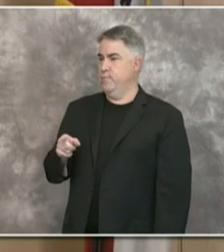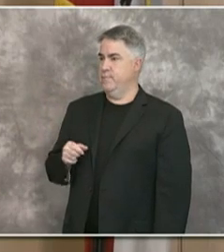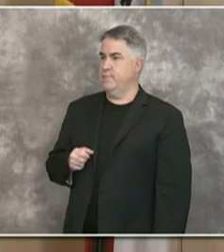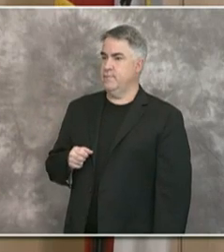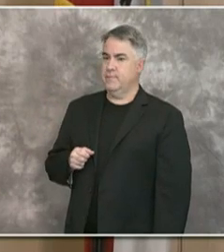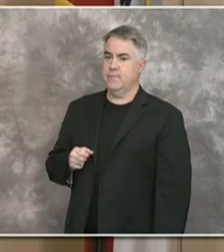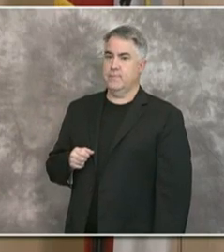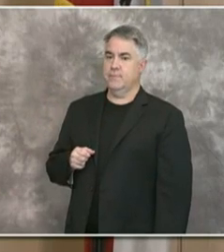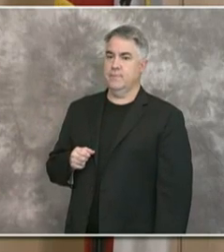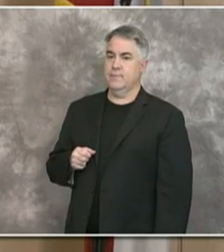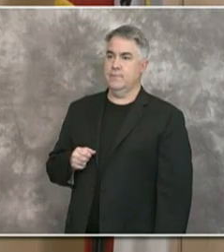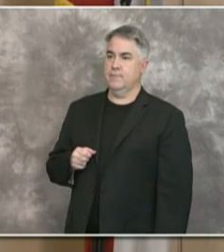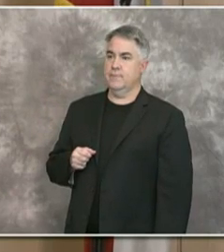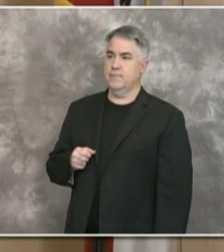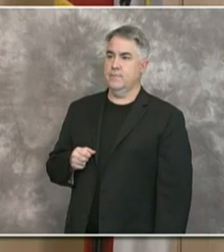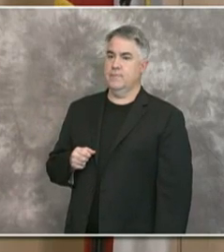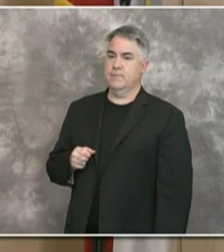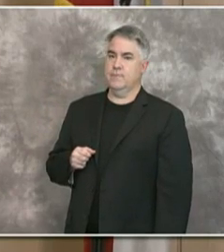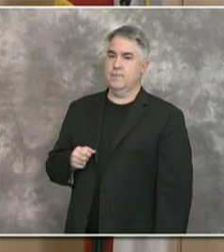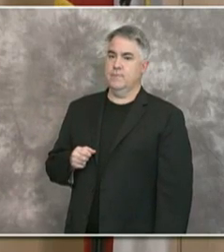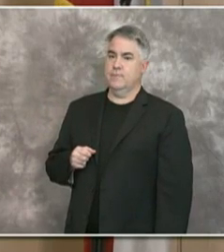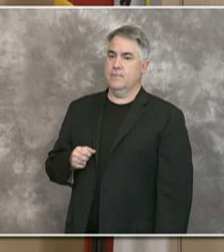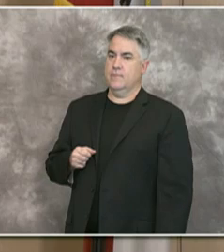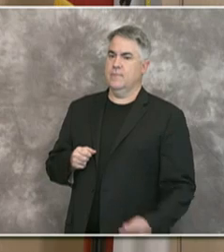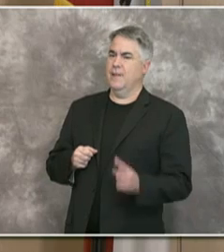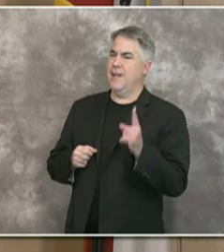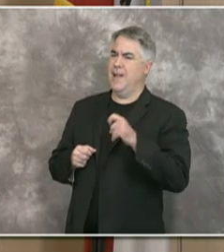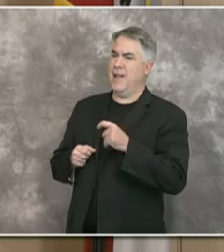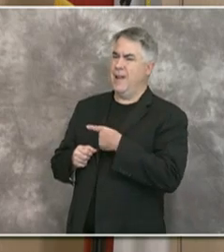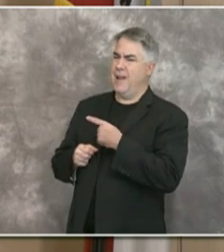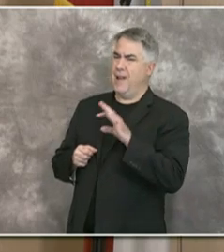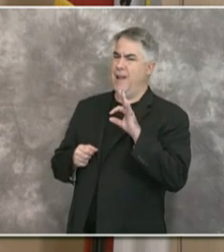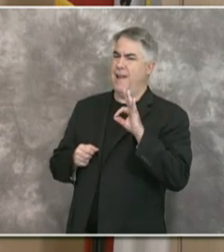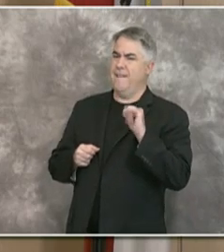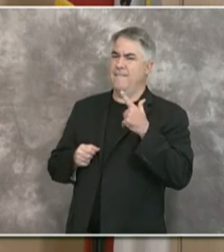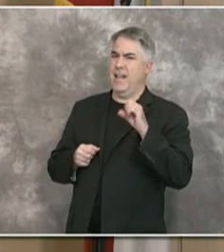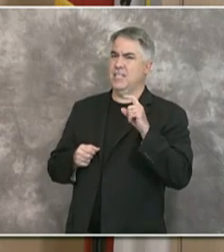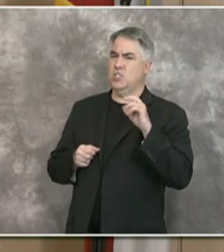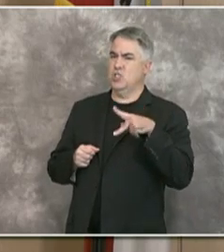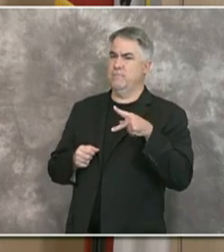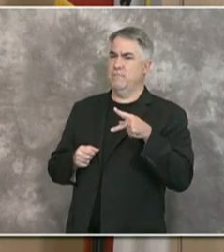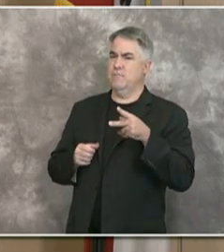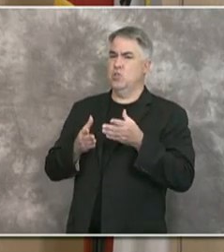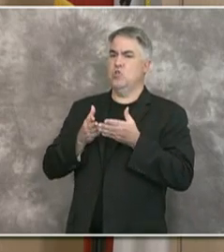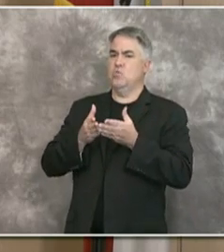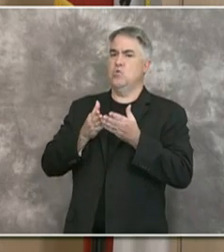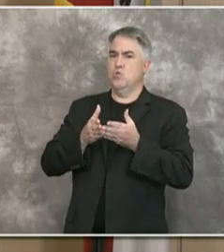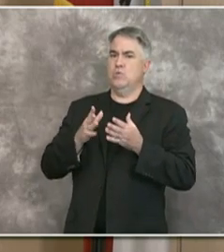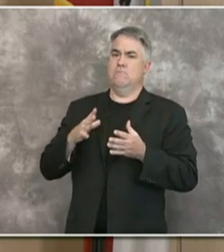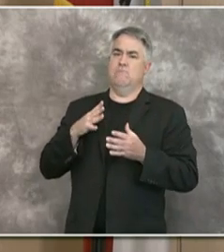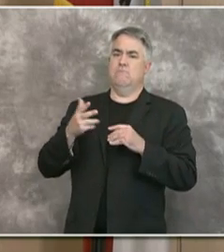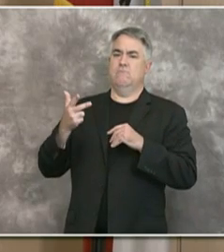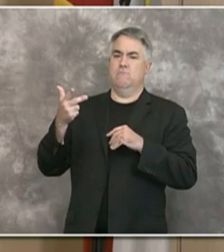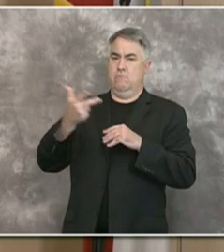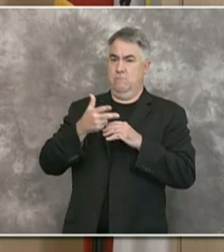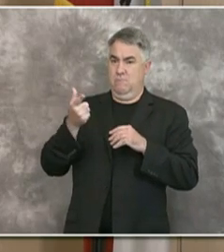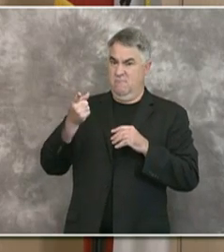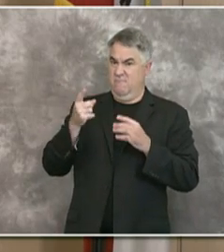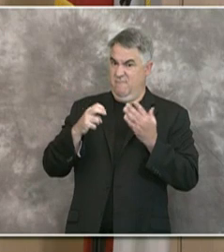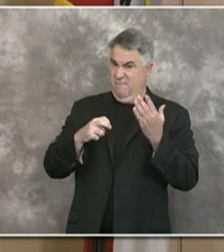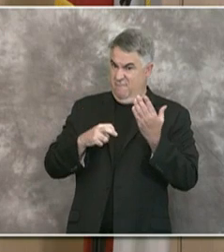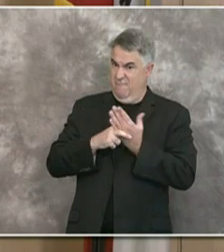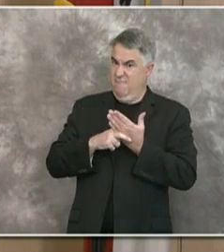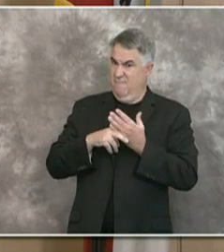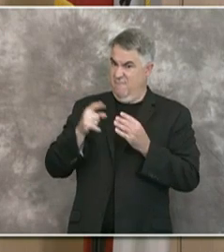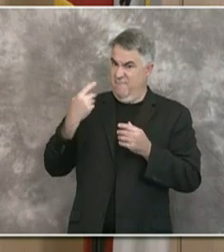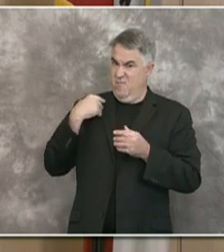Hi, this has to do with flagship cruises in the San Diego Bay. They were issued a citation over the holiday weekend